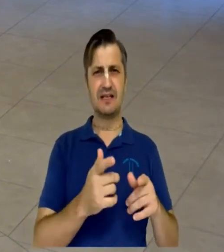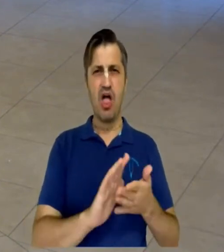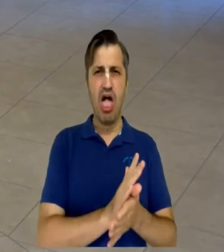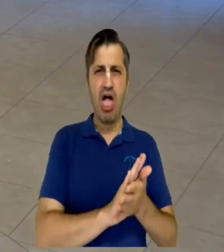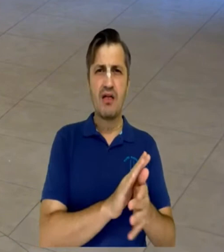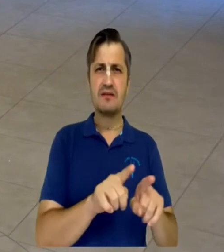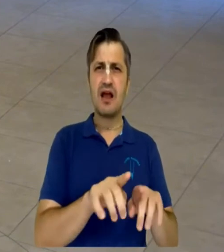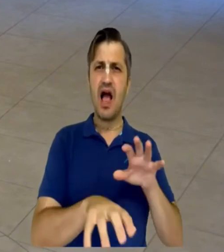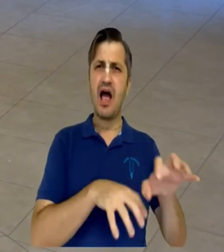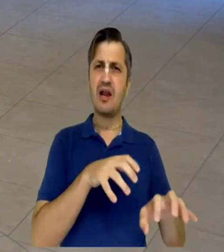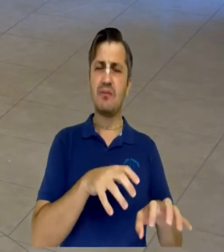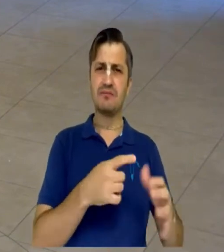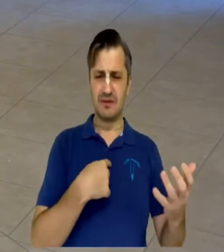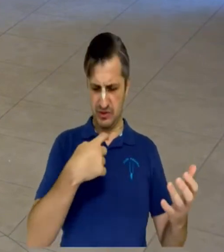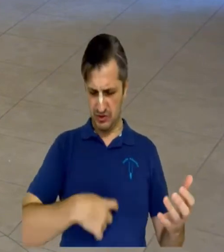body,